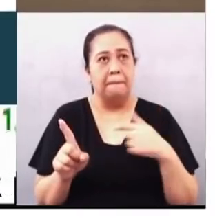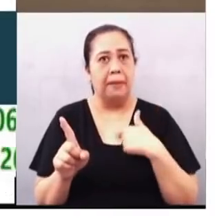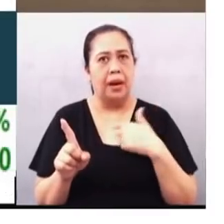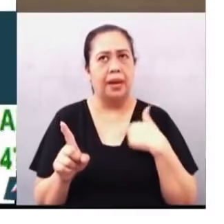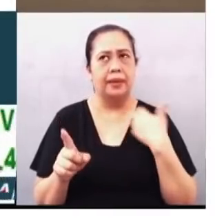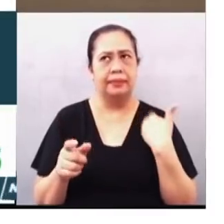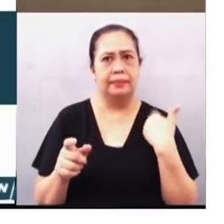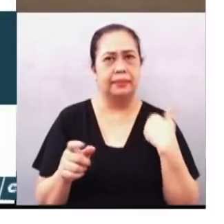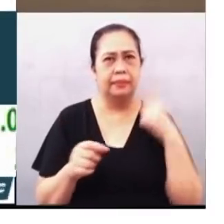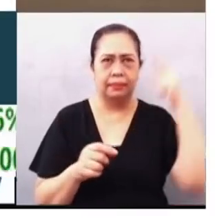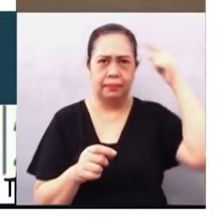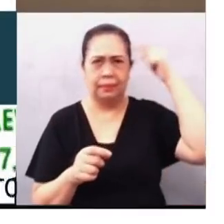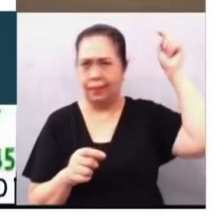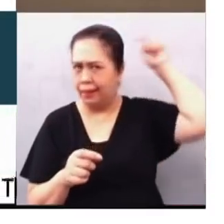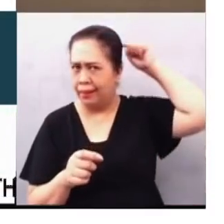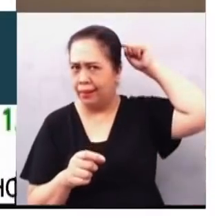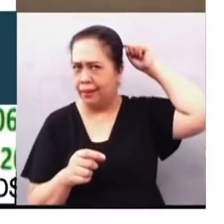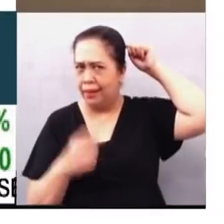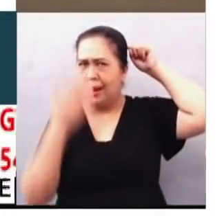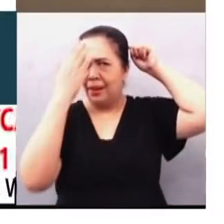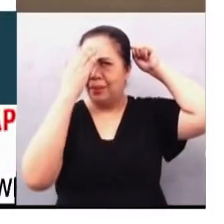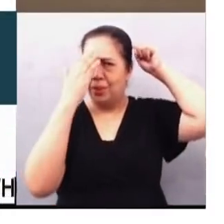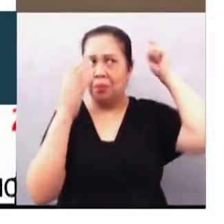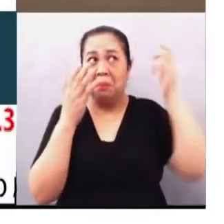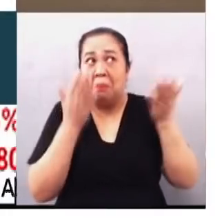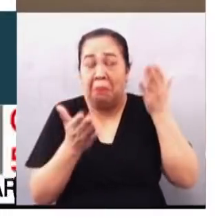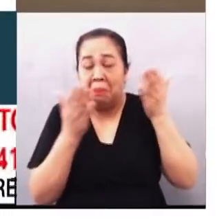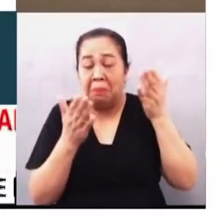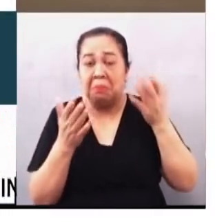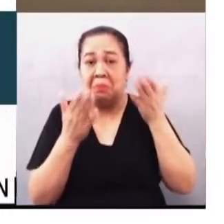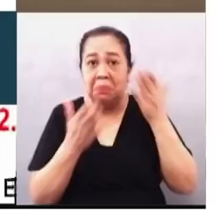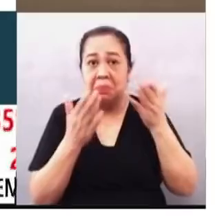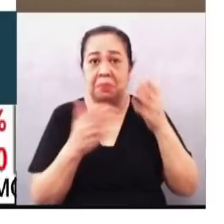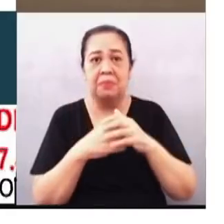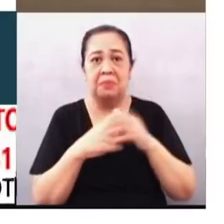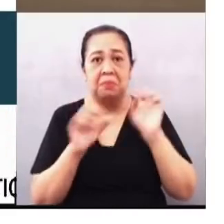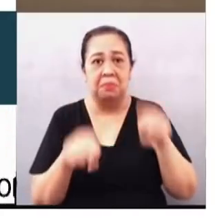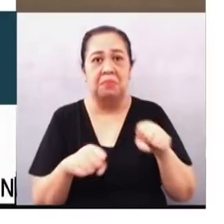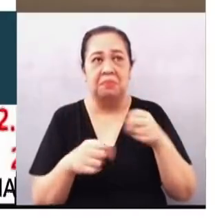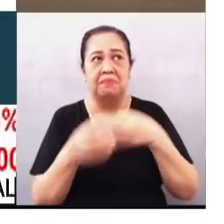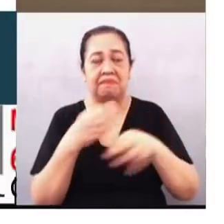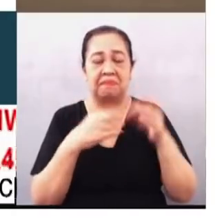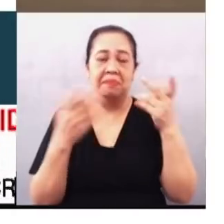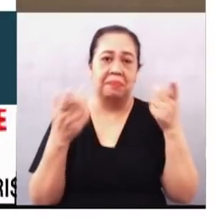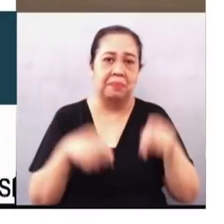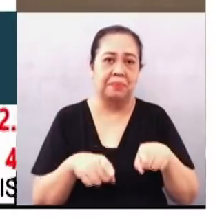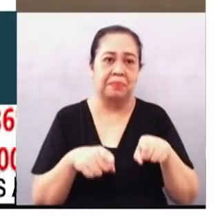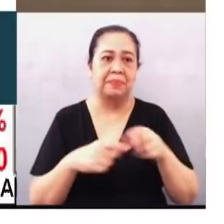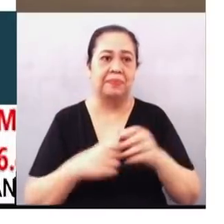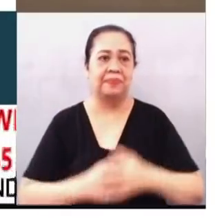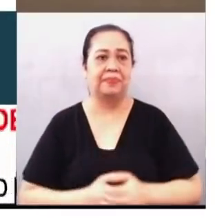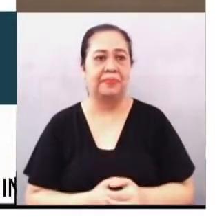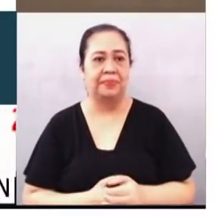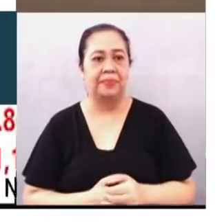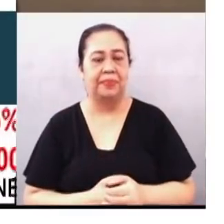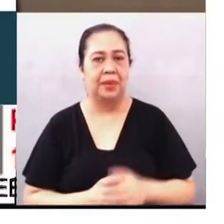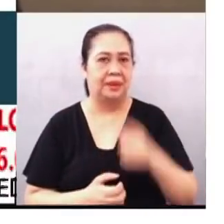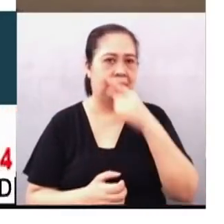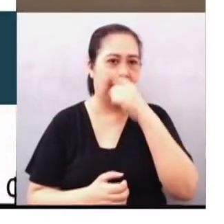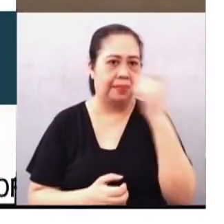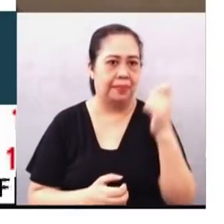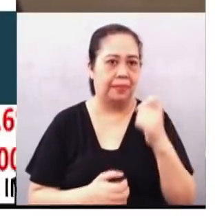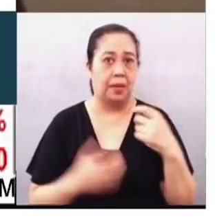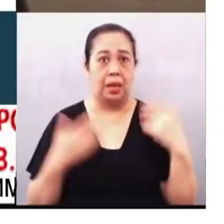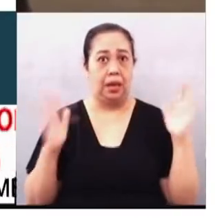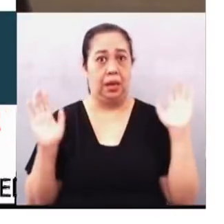at the back of my mind, alam ko may posibleng scenario ito na pwedeng mangyari na because even